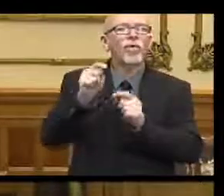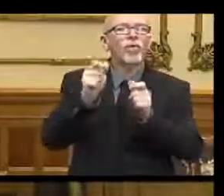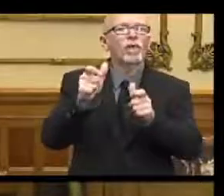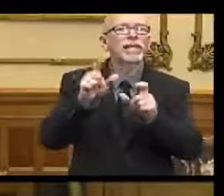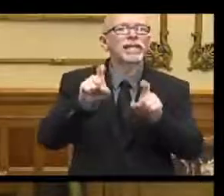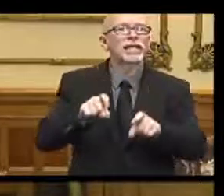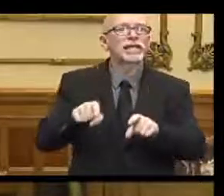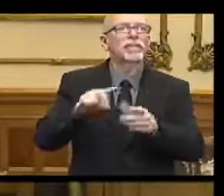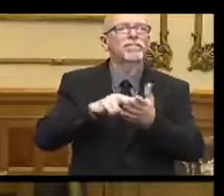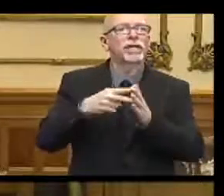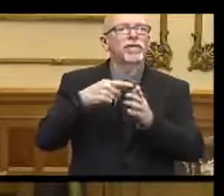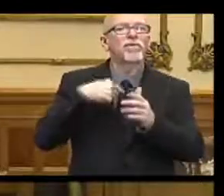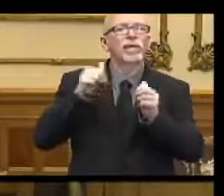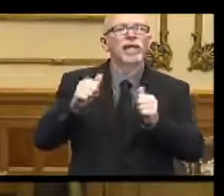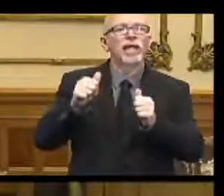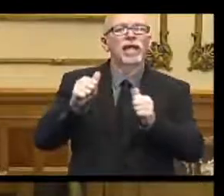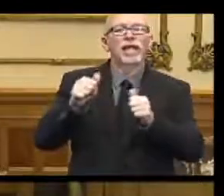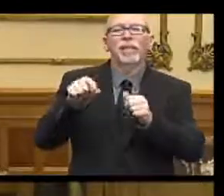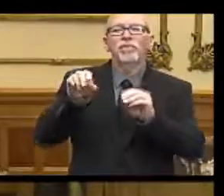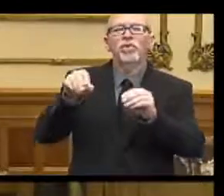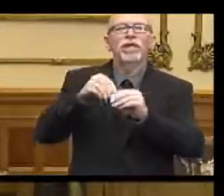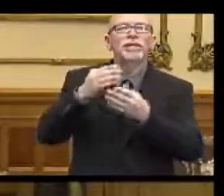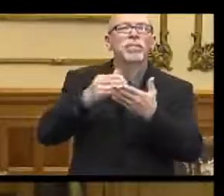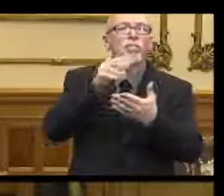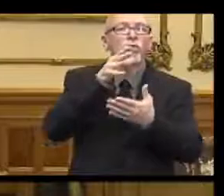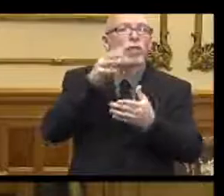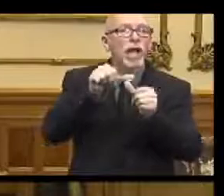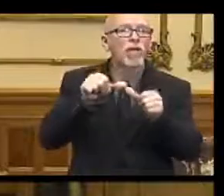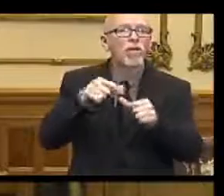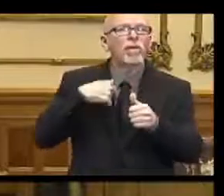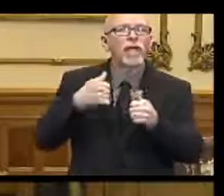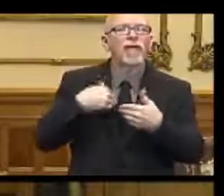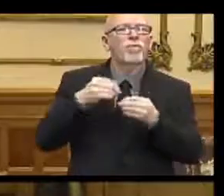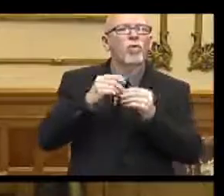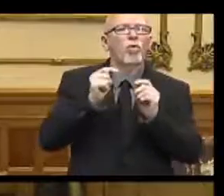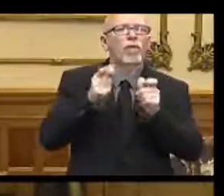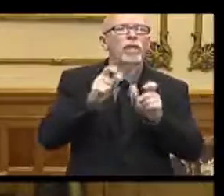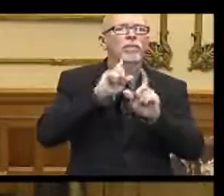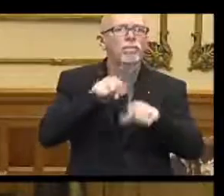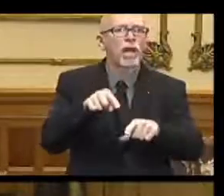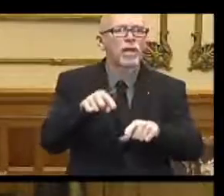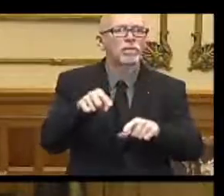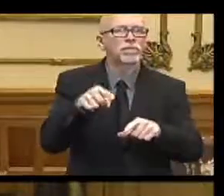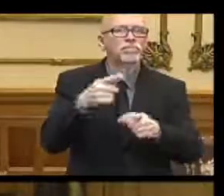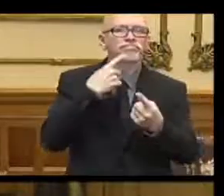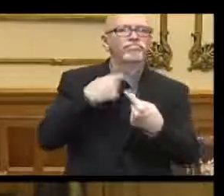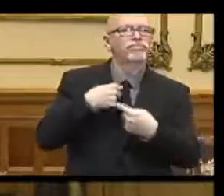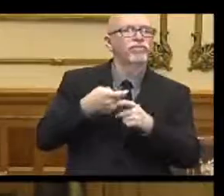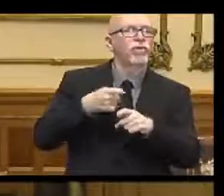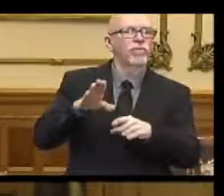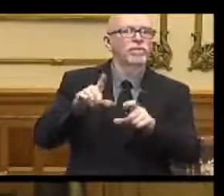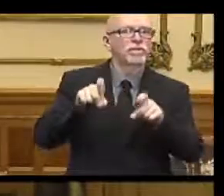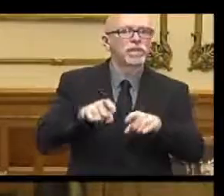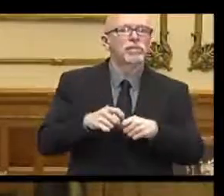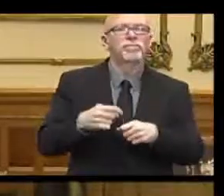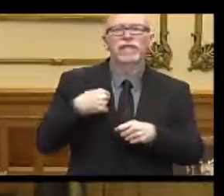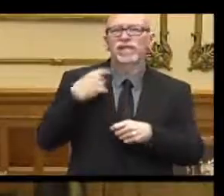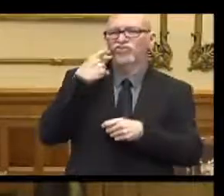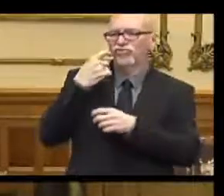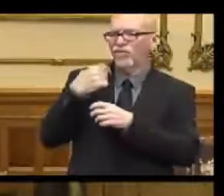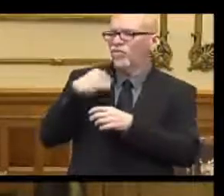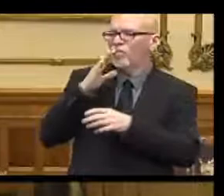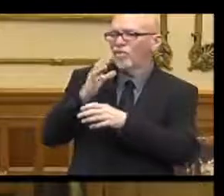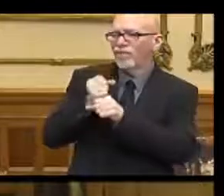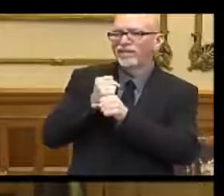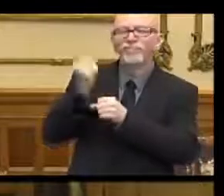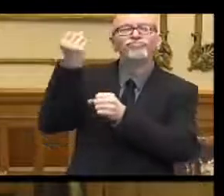we'll be able to place those in some of our more rural areas so that we can have that quicker turnaround time. I did just receive, or will be receiving,